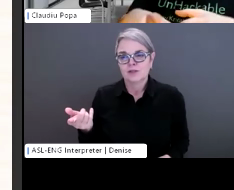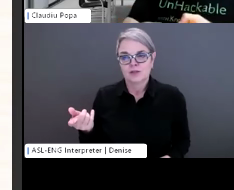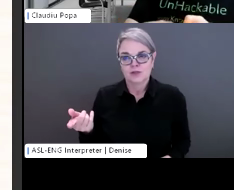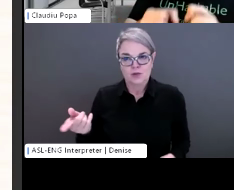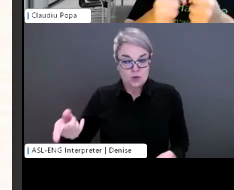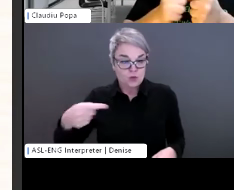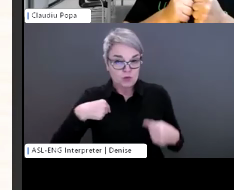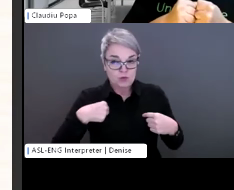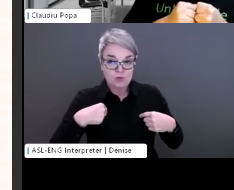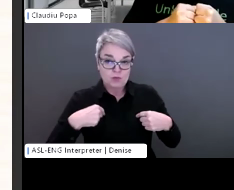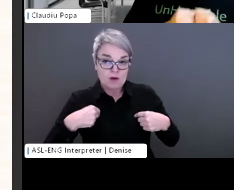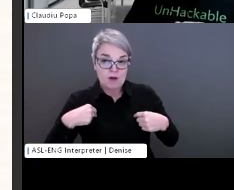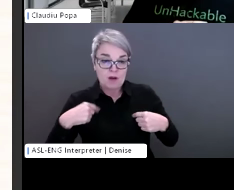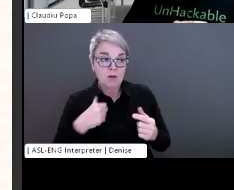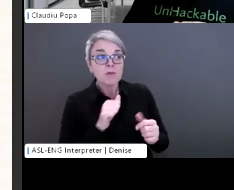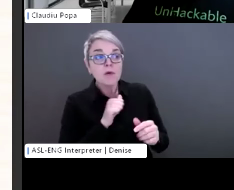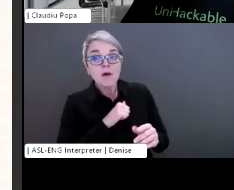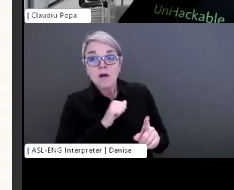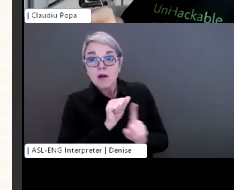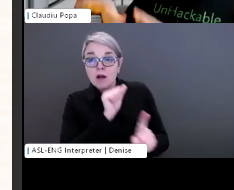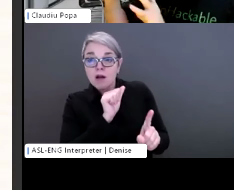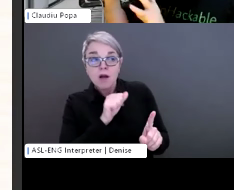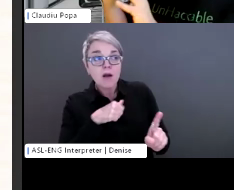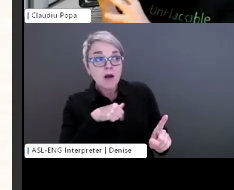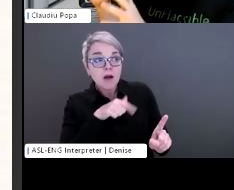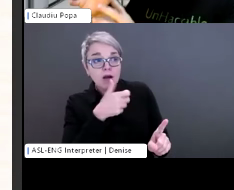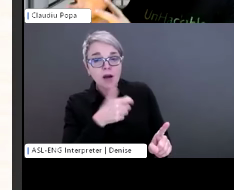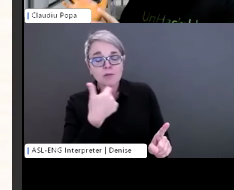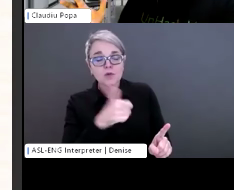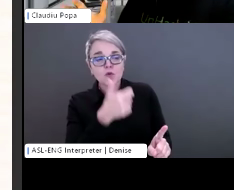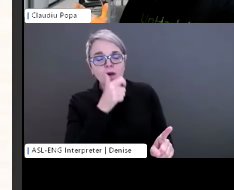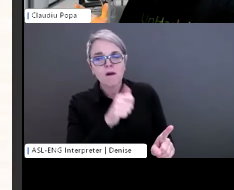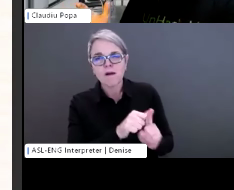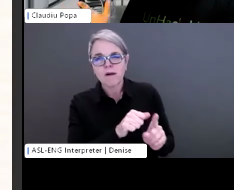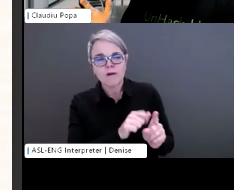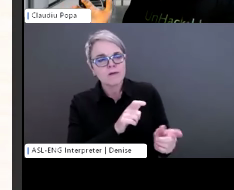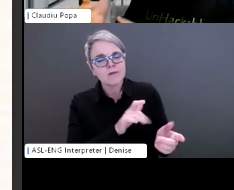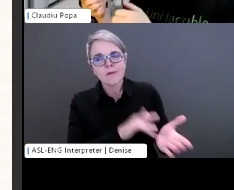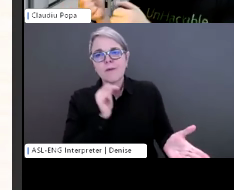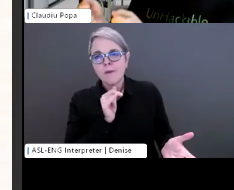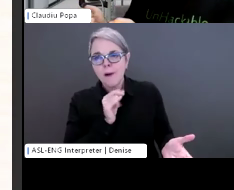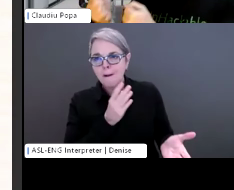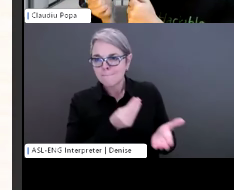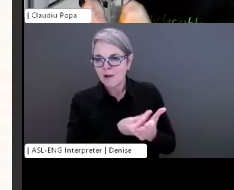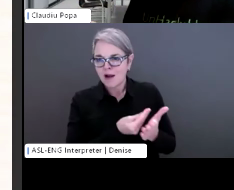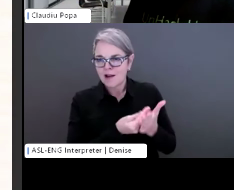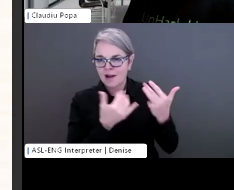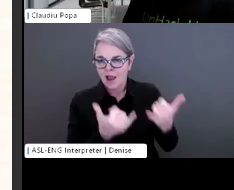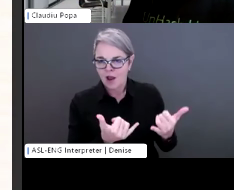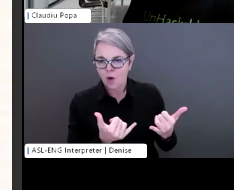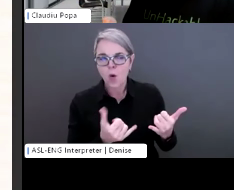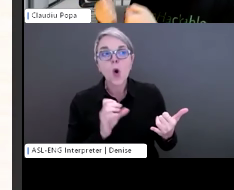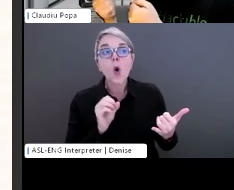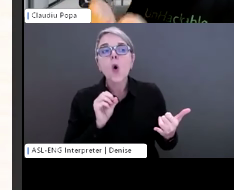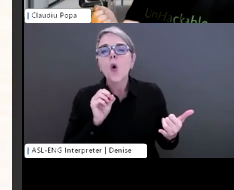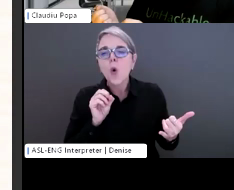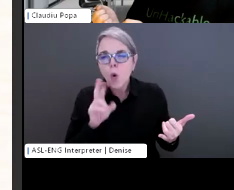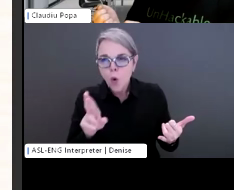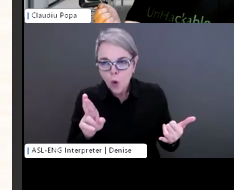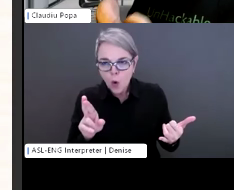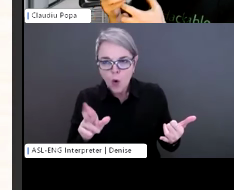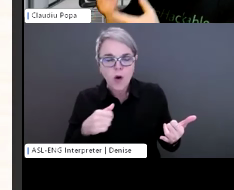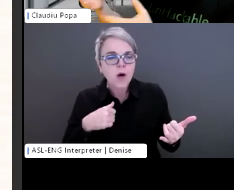looking to take their money right up front, or we want to impersonate them and steal their identity. And with